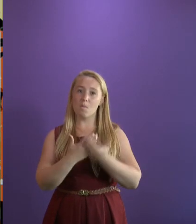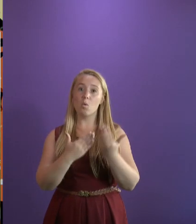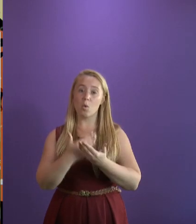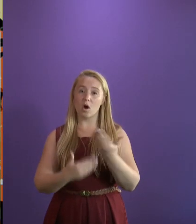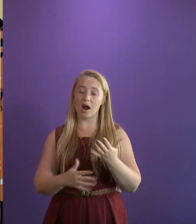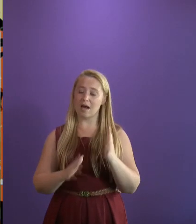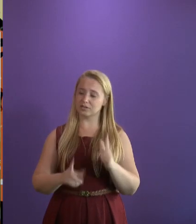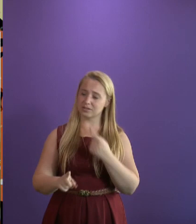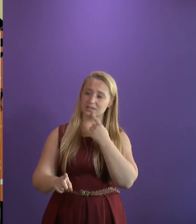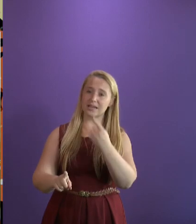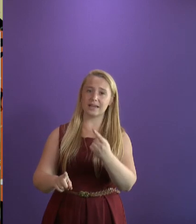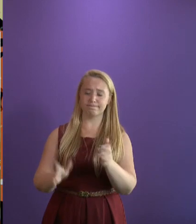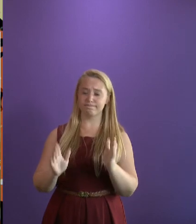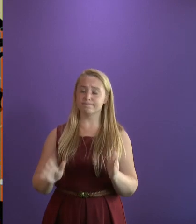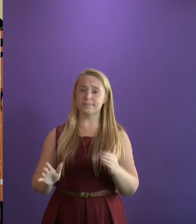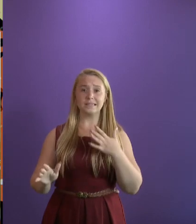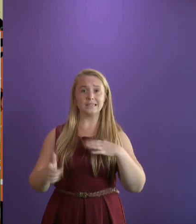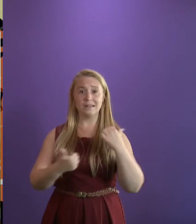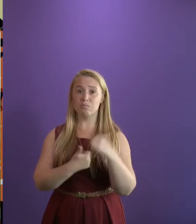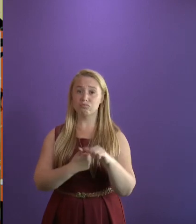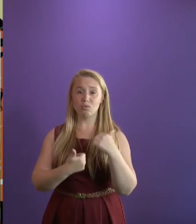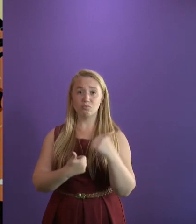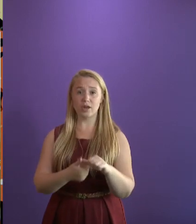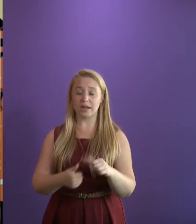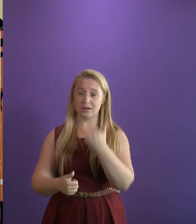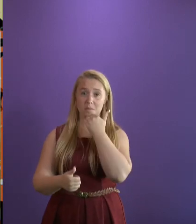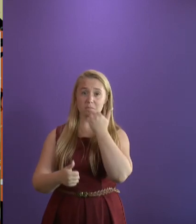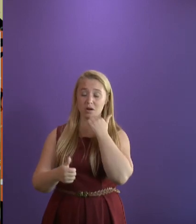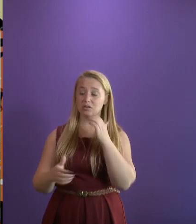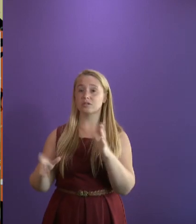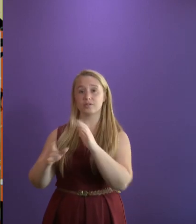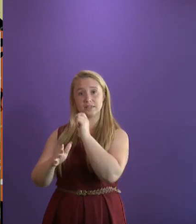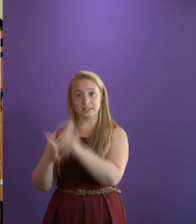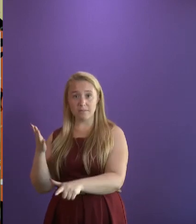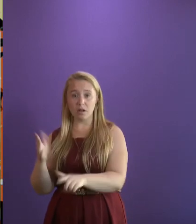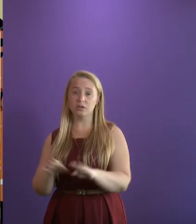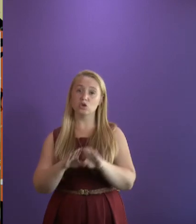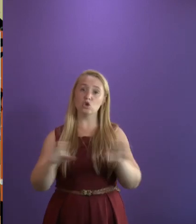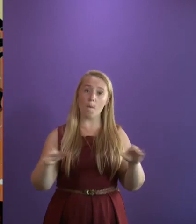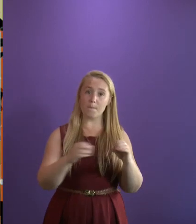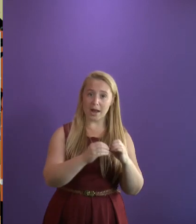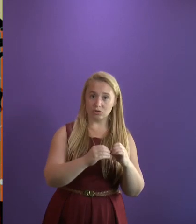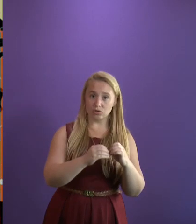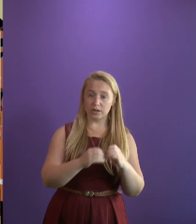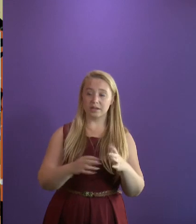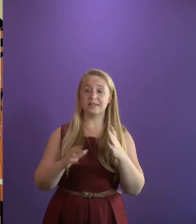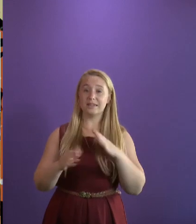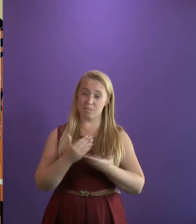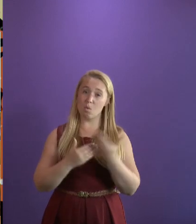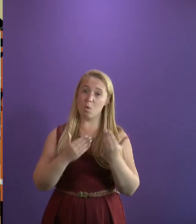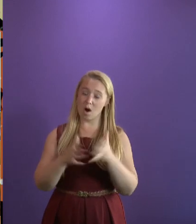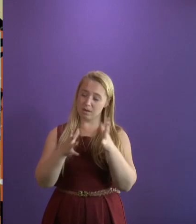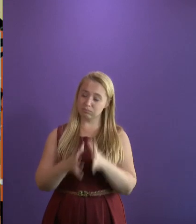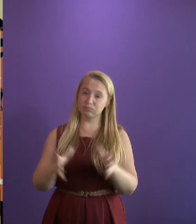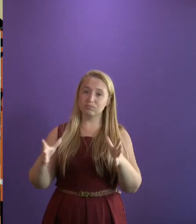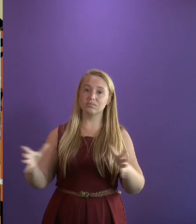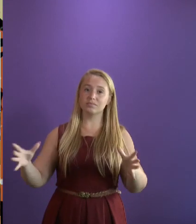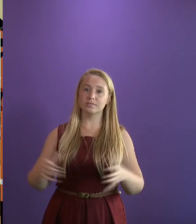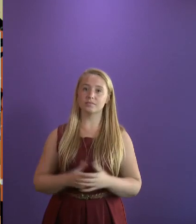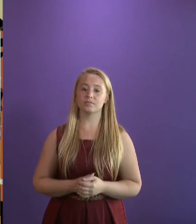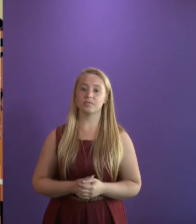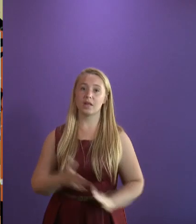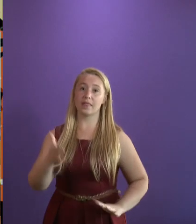is a appropriate proportion of people who are disabled, who are non-binary. We need to go as far as we possibly can. I think